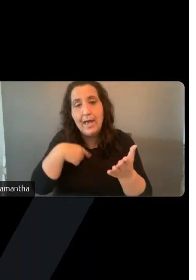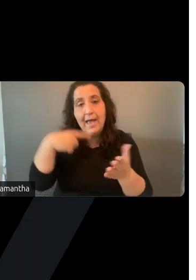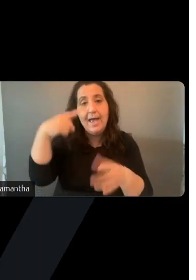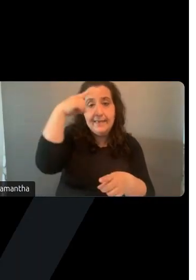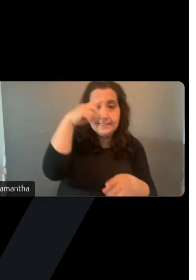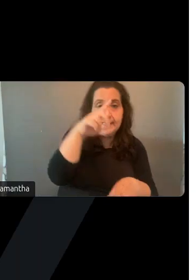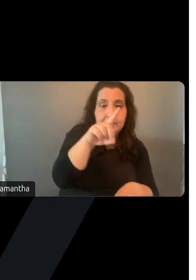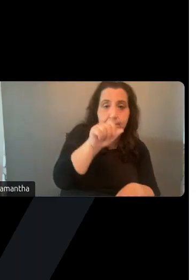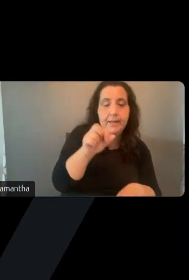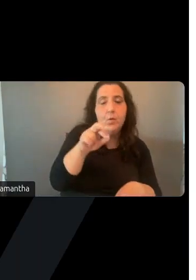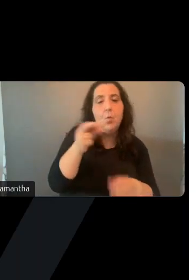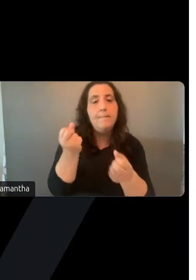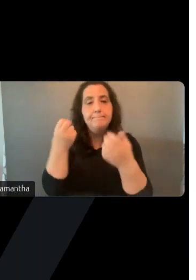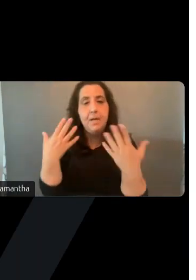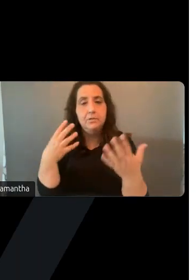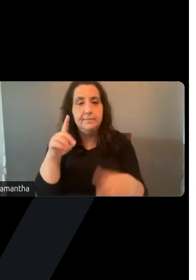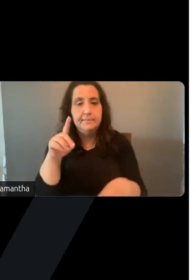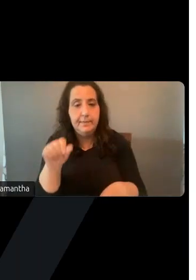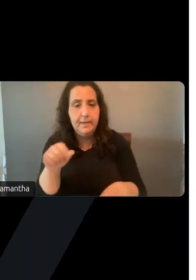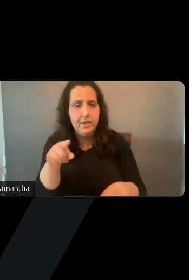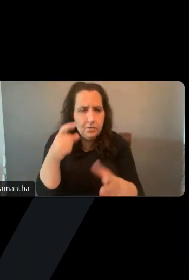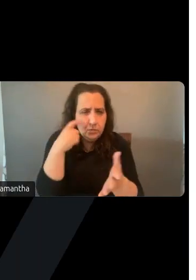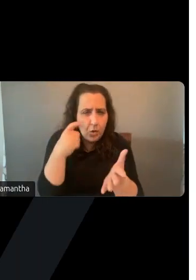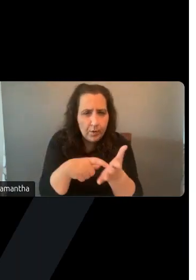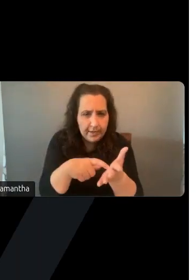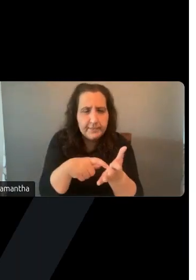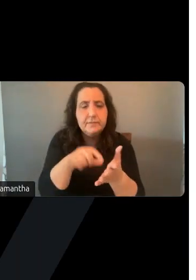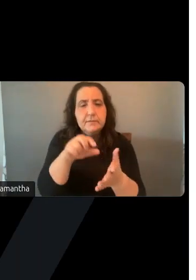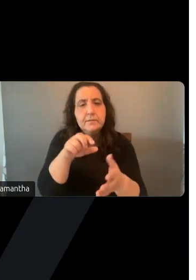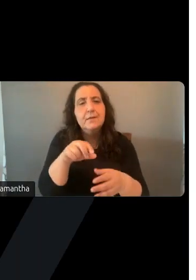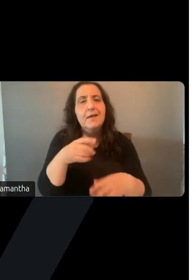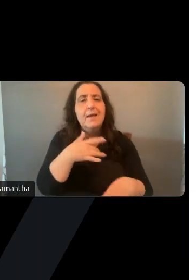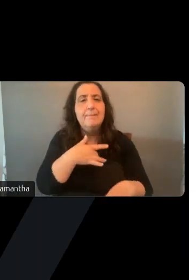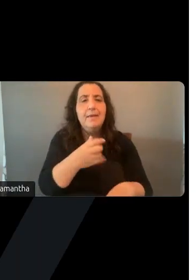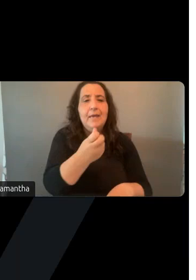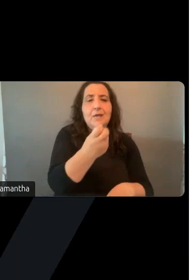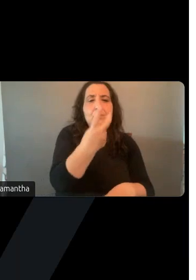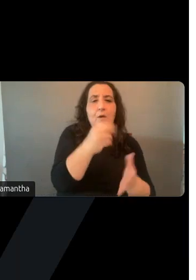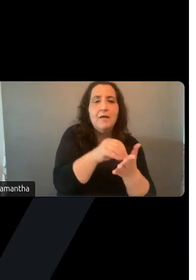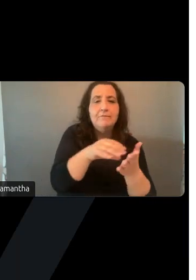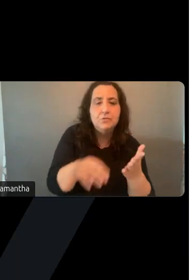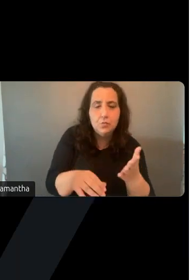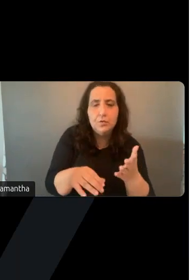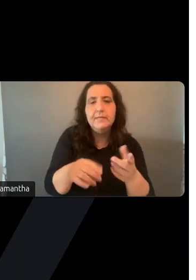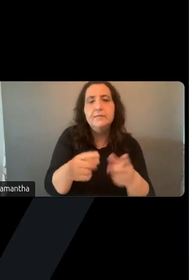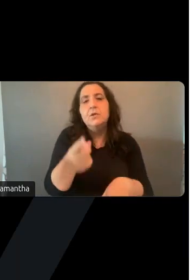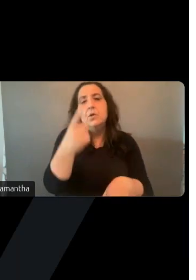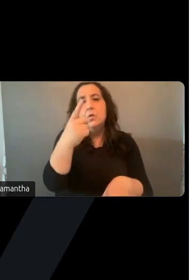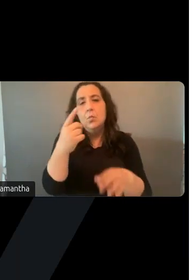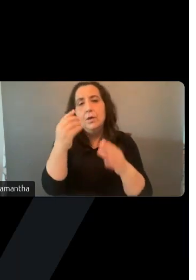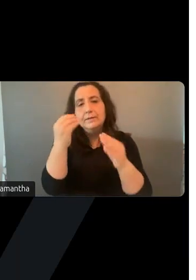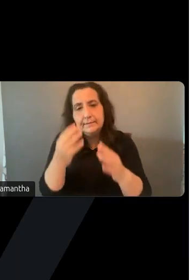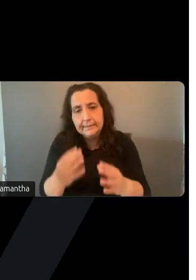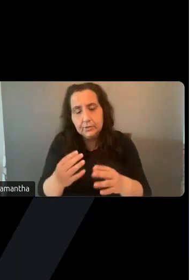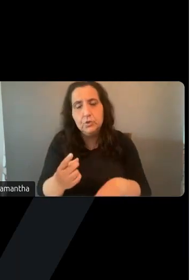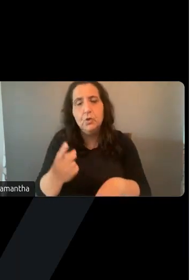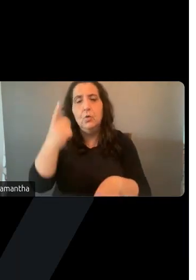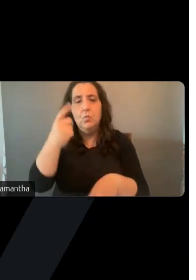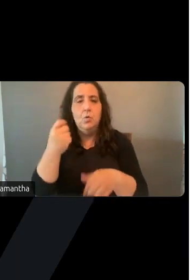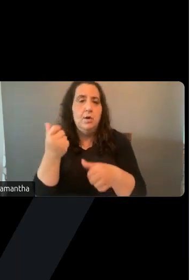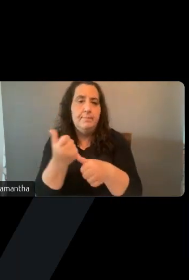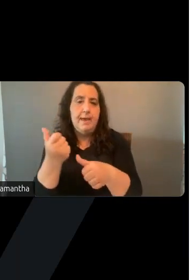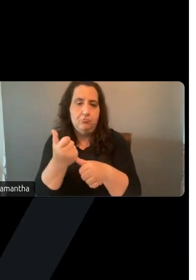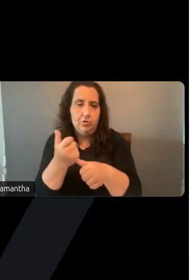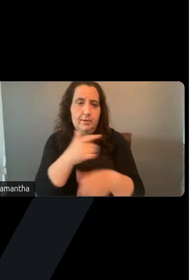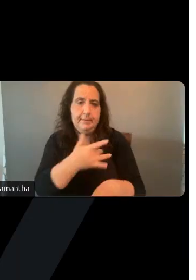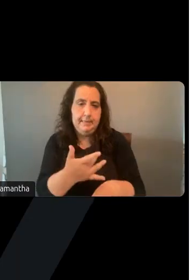disabilities. The ratio, as you can see here, is typically 12 to 1 plus 1, which means 12 students to one teacher and a